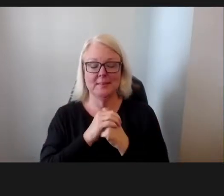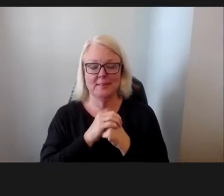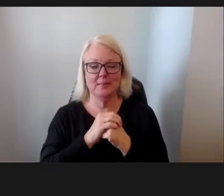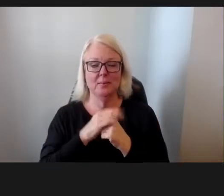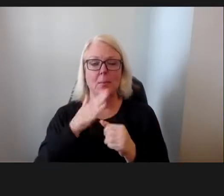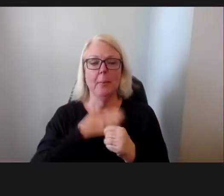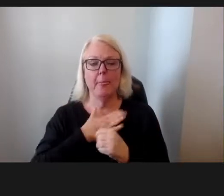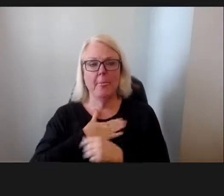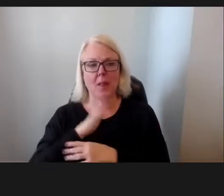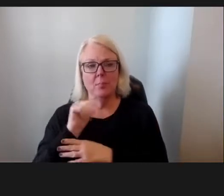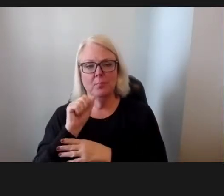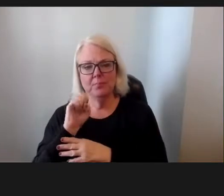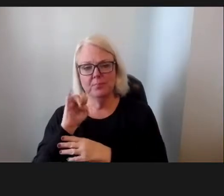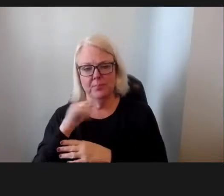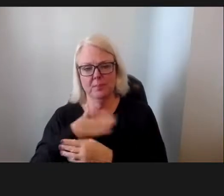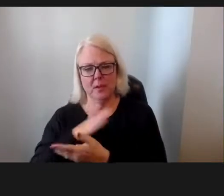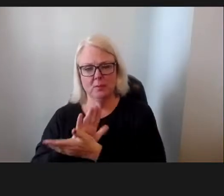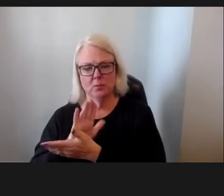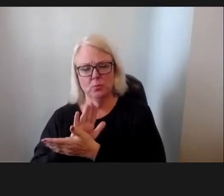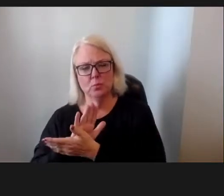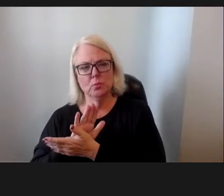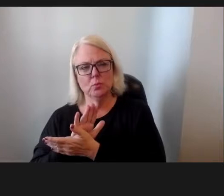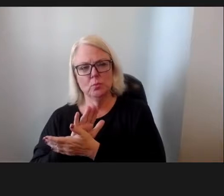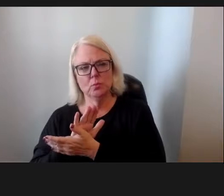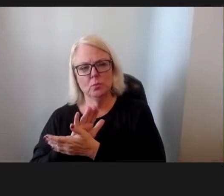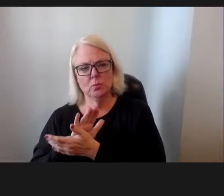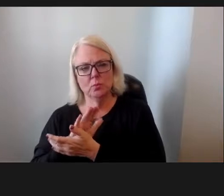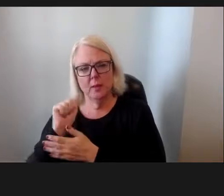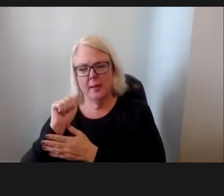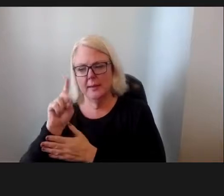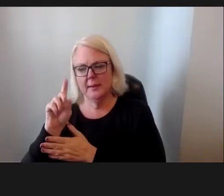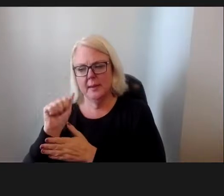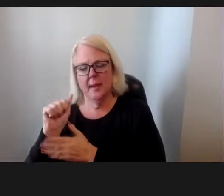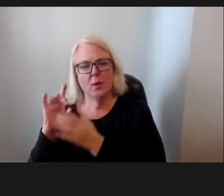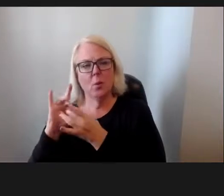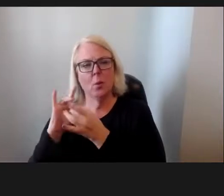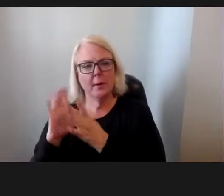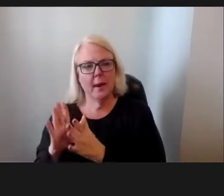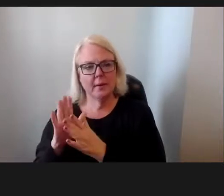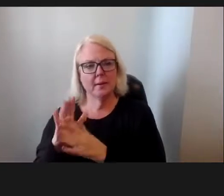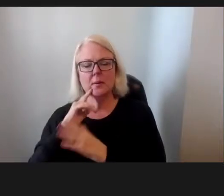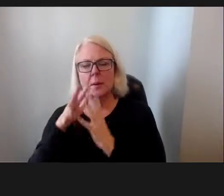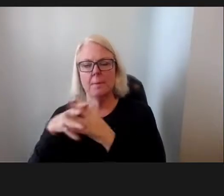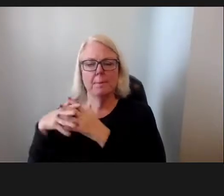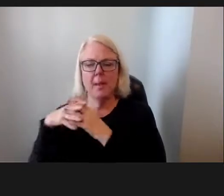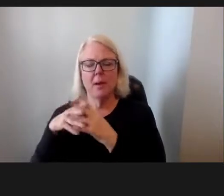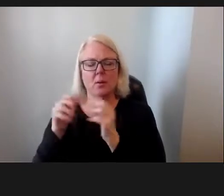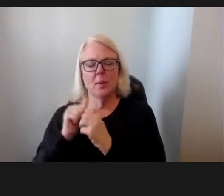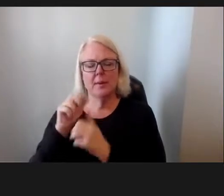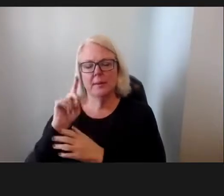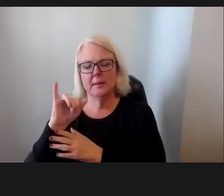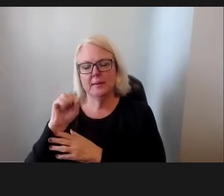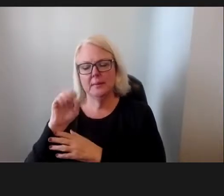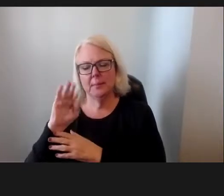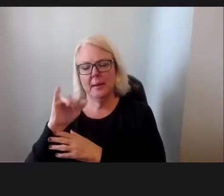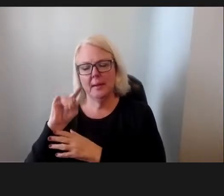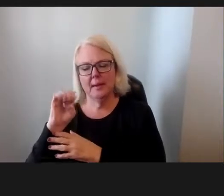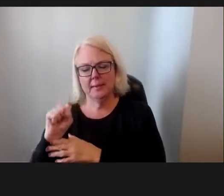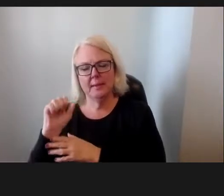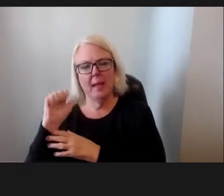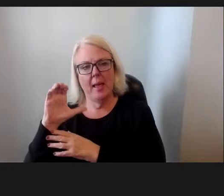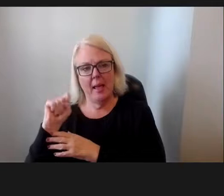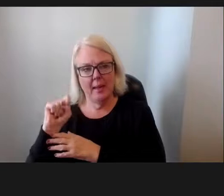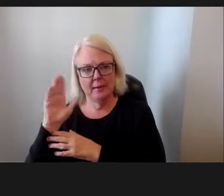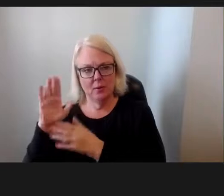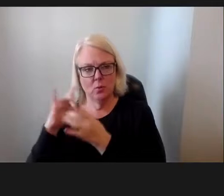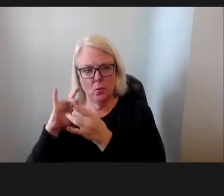In my case, that's my school's ADA coordinator, Americans with Disabilities Act coordinator. That's